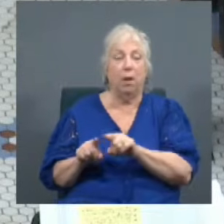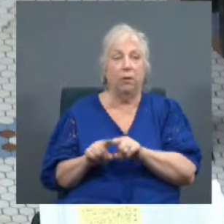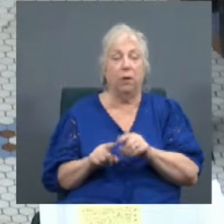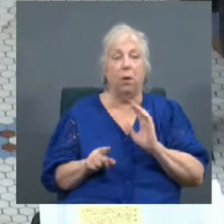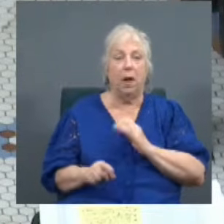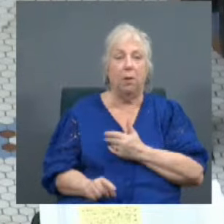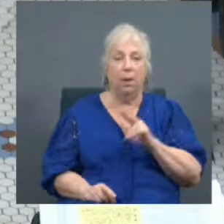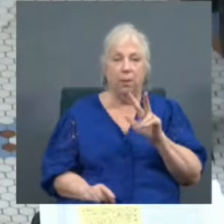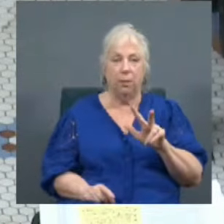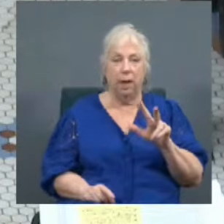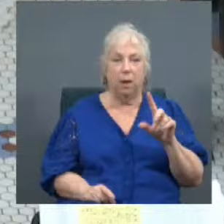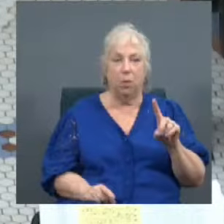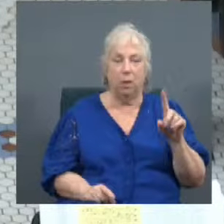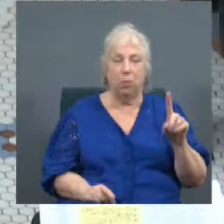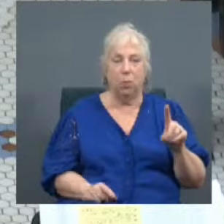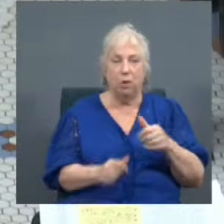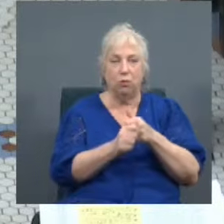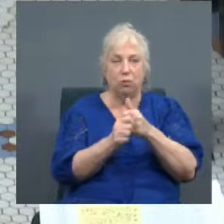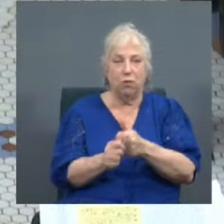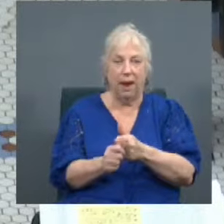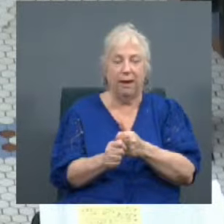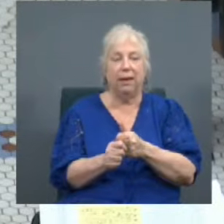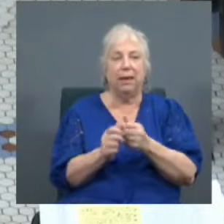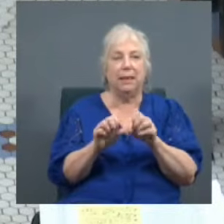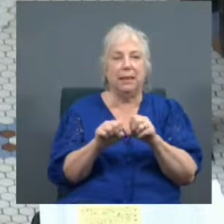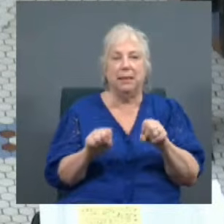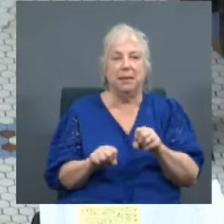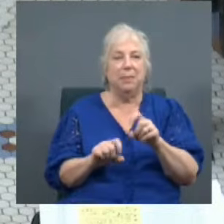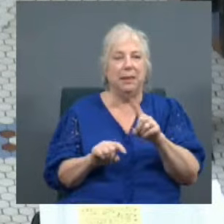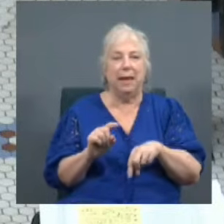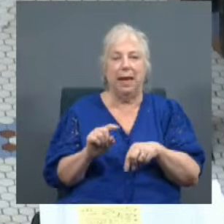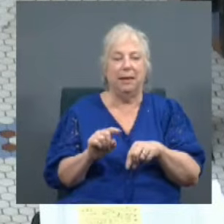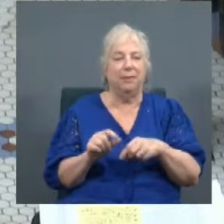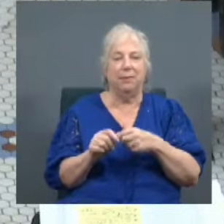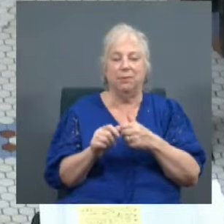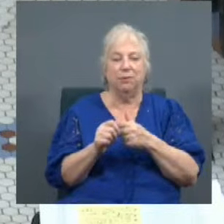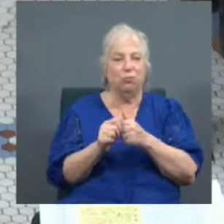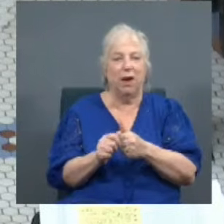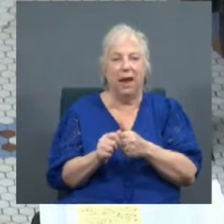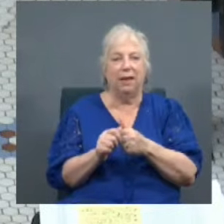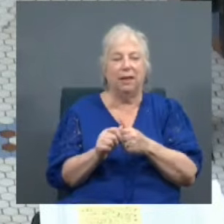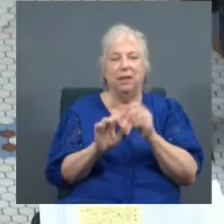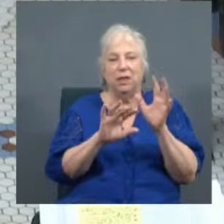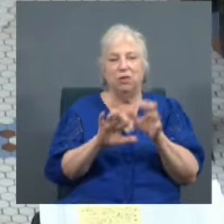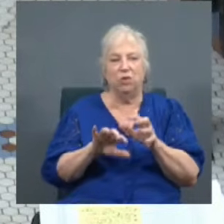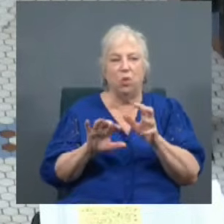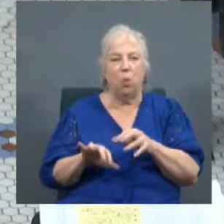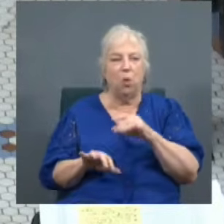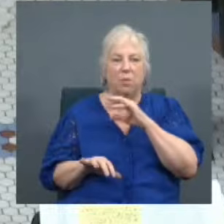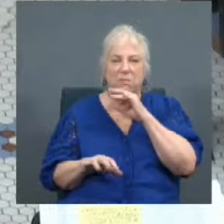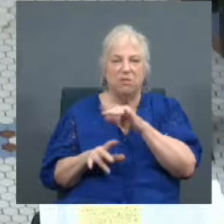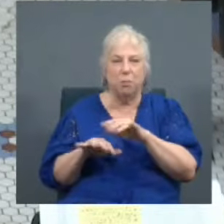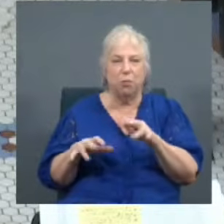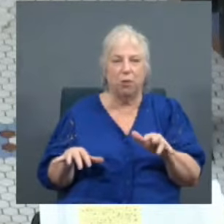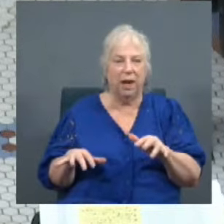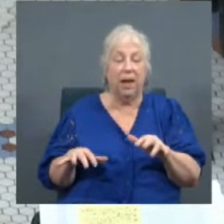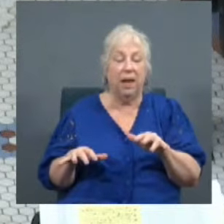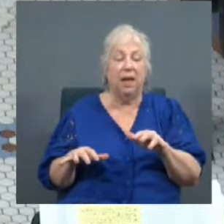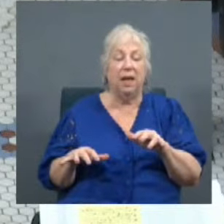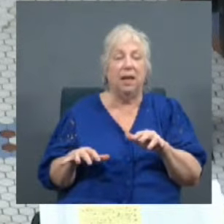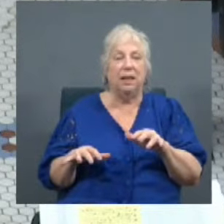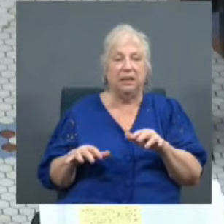311 tracking system does not have a method to track storm debris versus any other kind of debris. So it's very